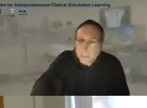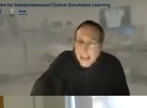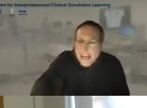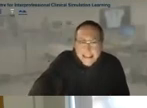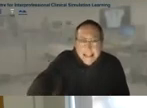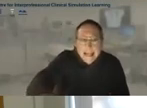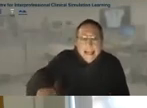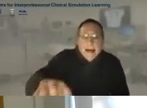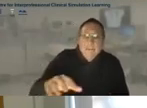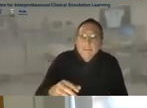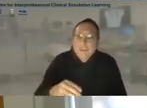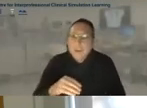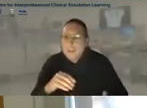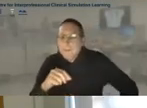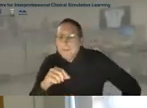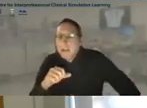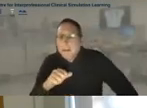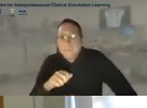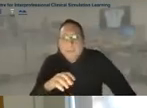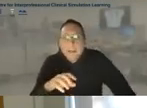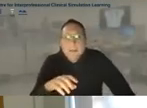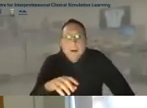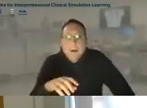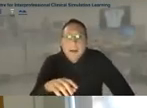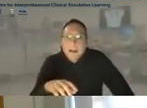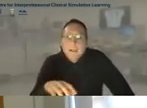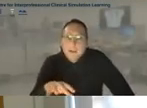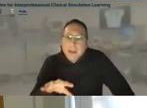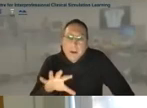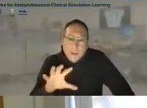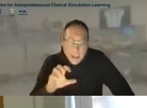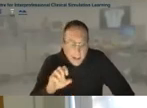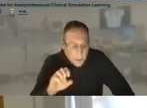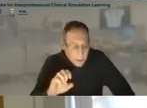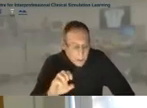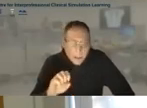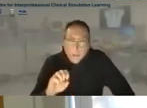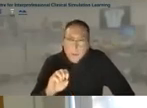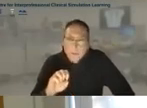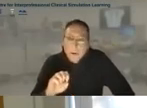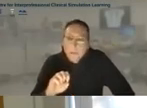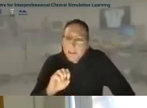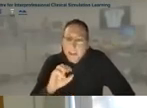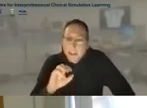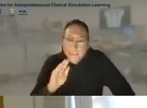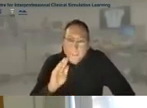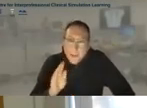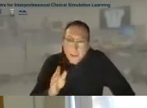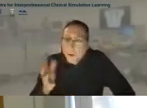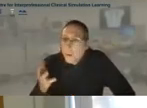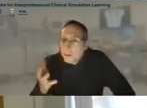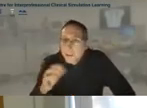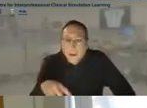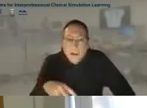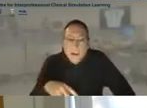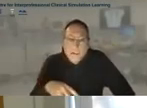people practicing is through the use of video. And so the videos I'll share with you in a moment, the